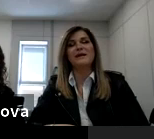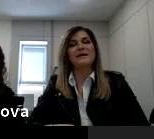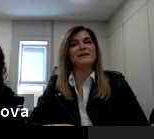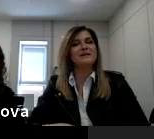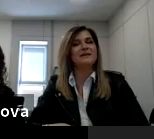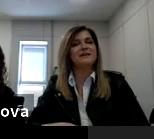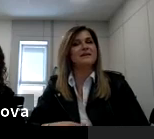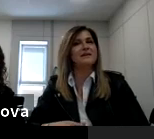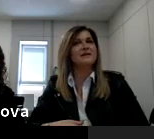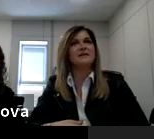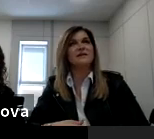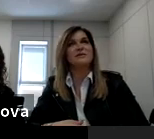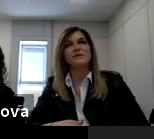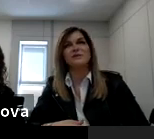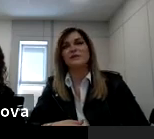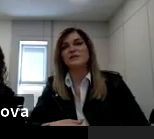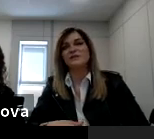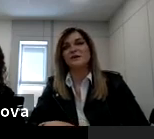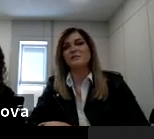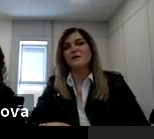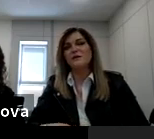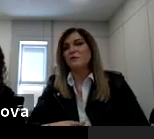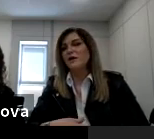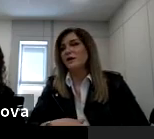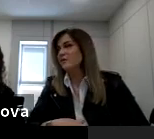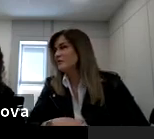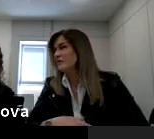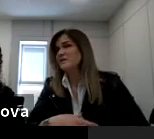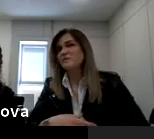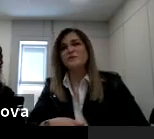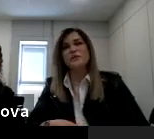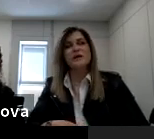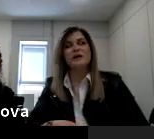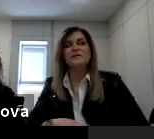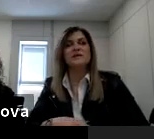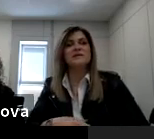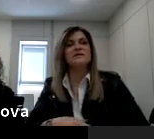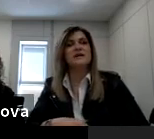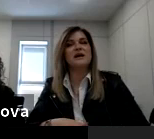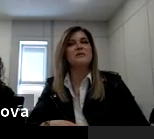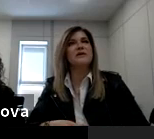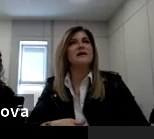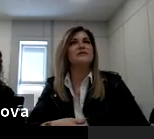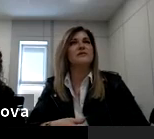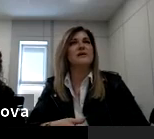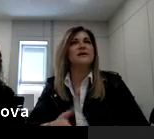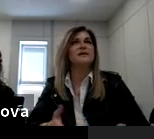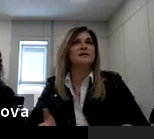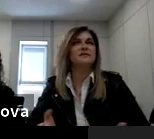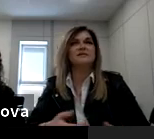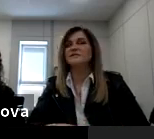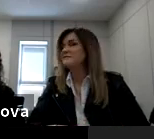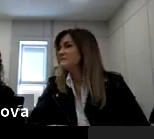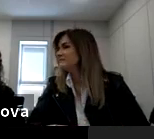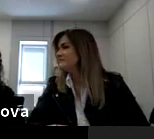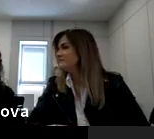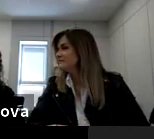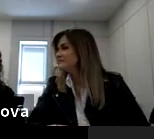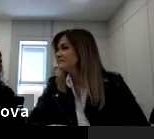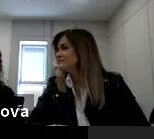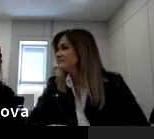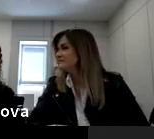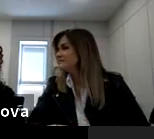by email in, I don't know, in WhatsApp. We are on Facebook, we are on Instagram, we are everywhere. I think that we